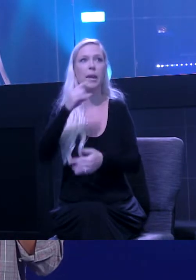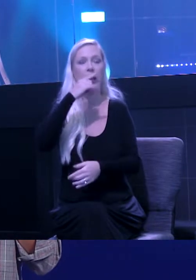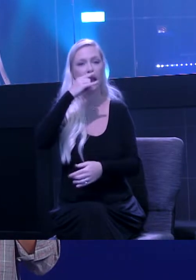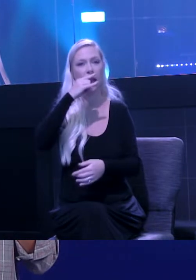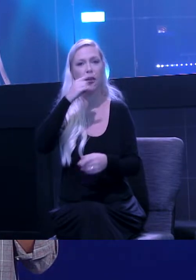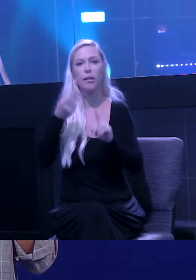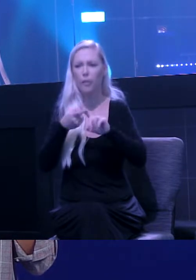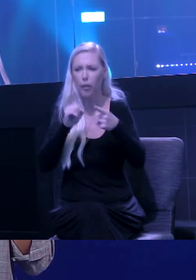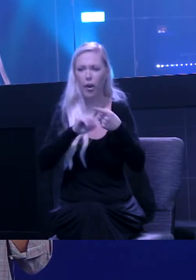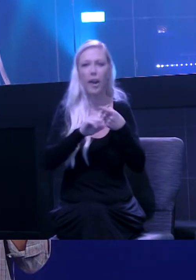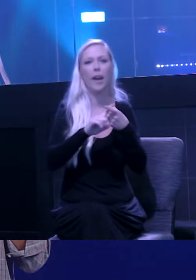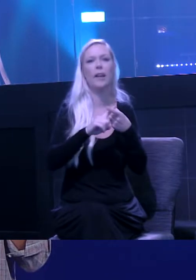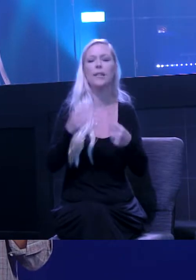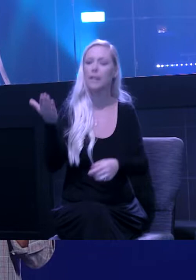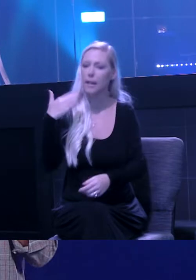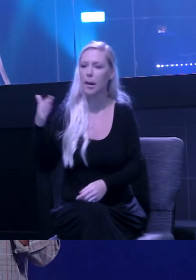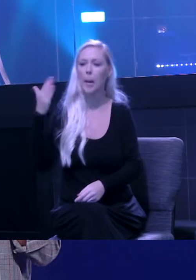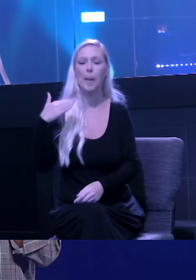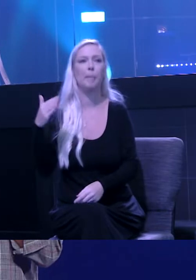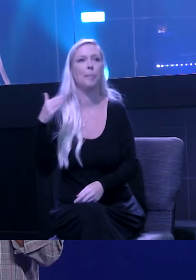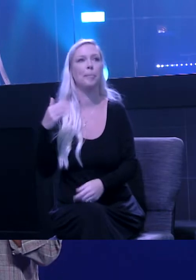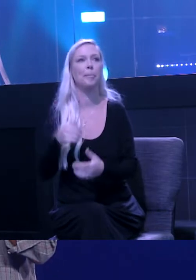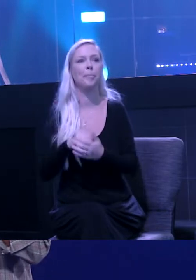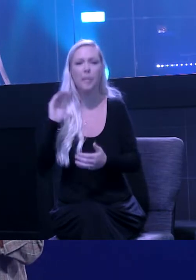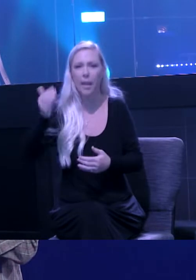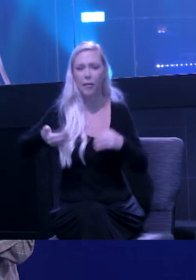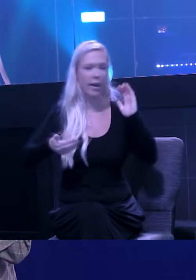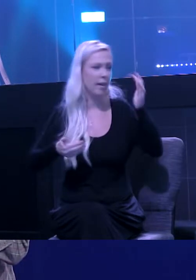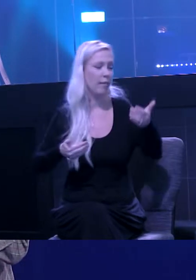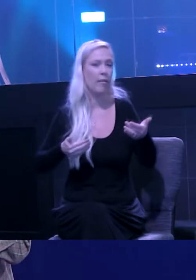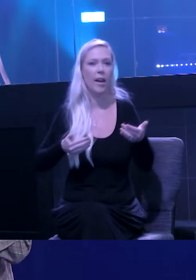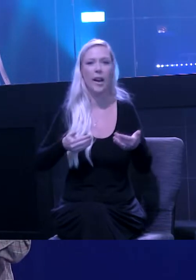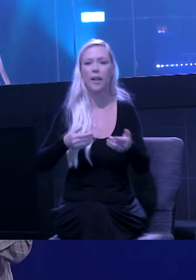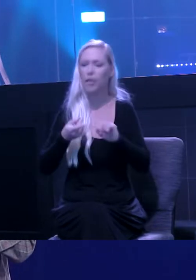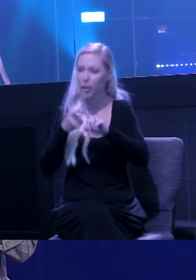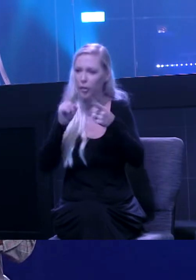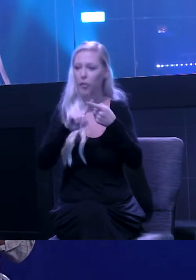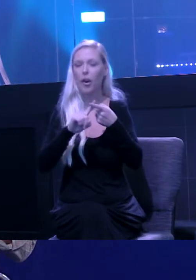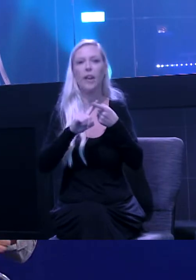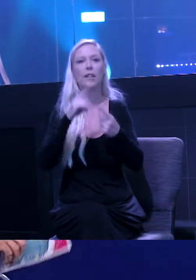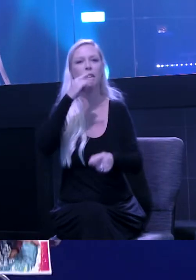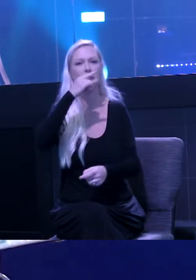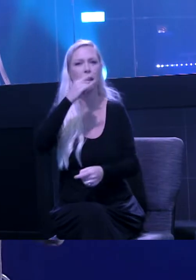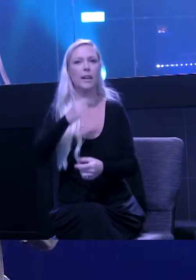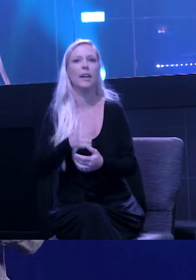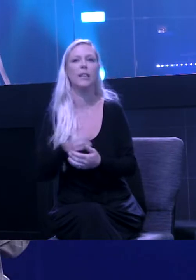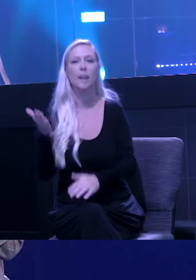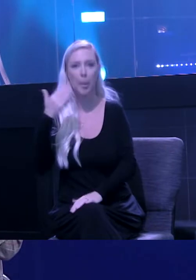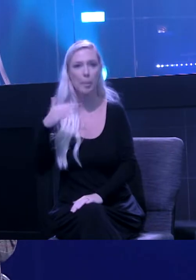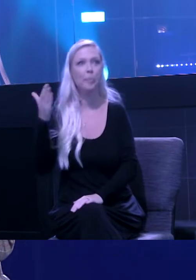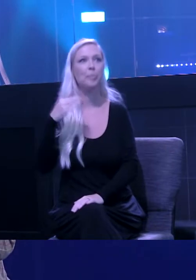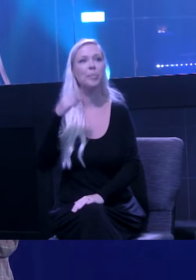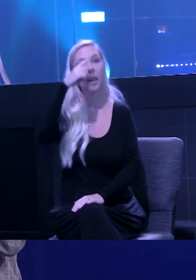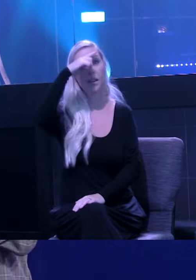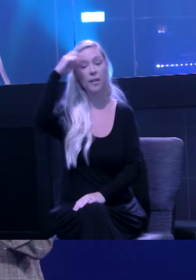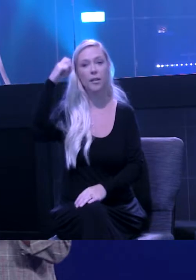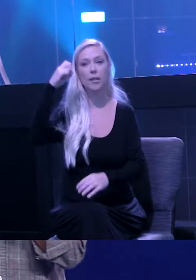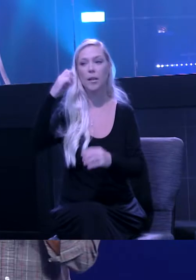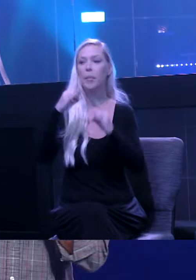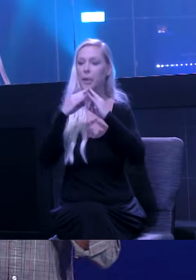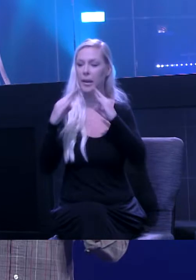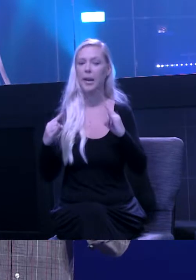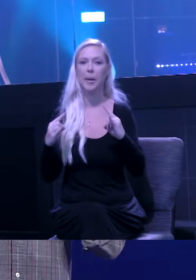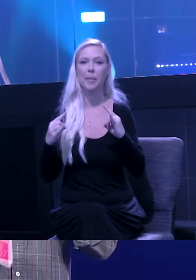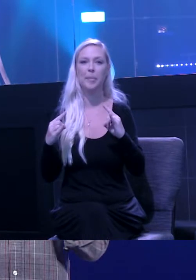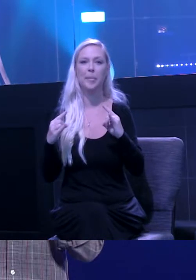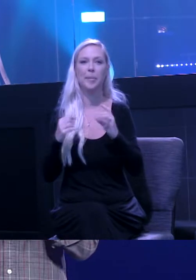them invite their classmates. Have them invite random people that have kids. Like, you know, your neighborhood, anybody. Keep them in your purse,